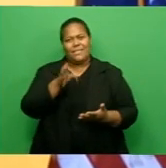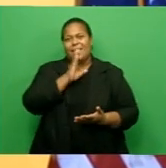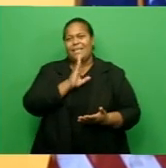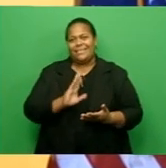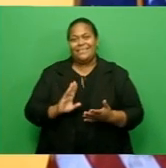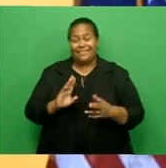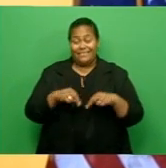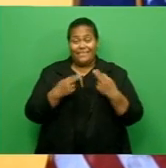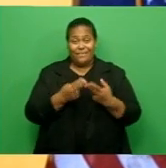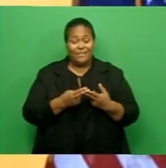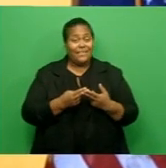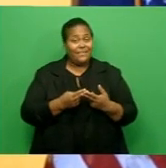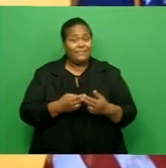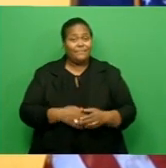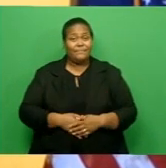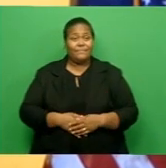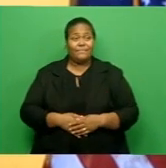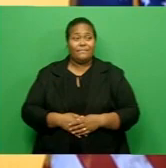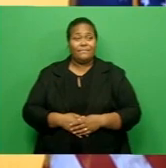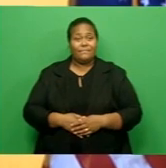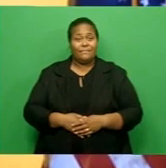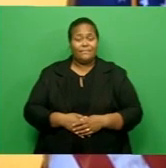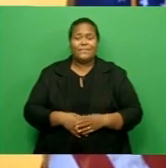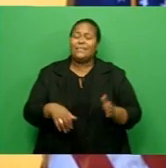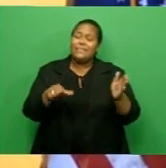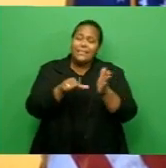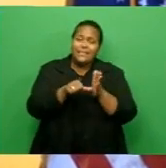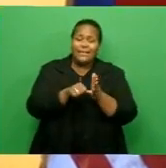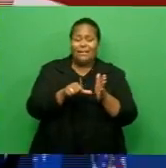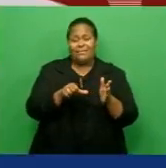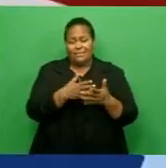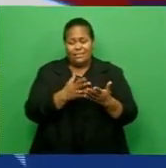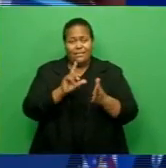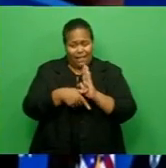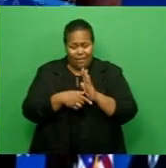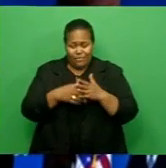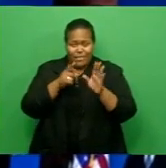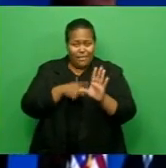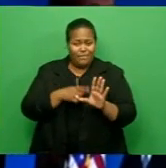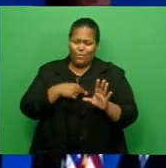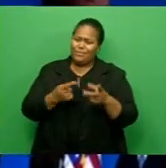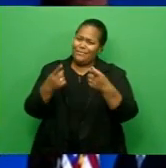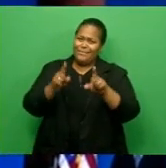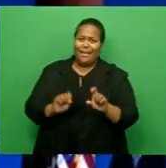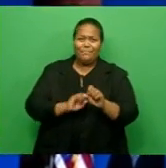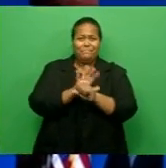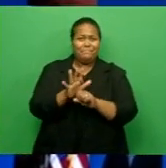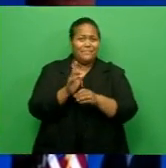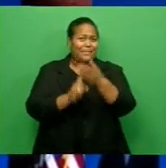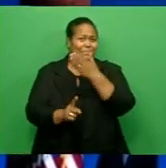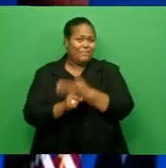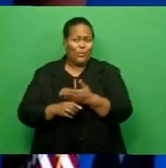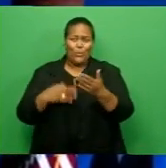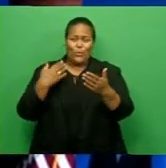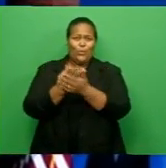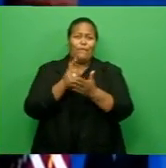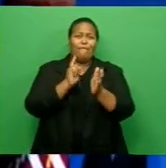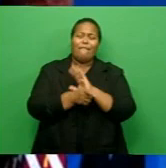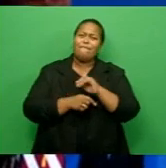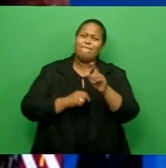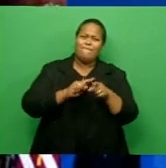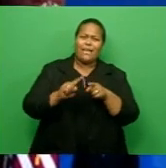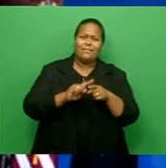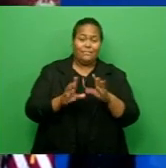I know that this time of year can be especially difficult. Believe me. 3 days since his formal transition began, the Biden team is